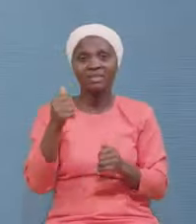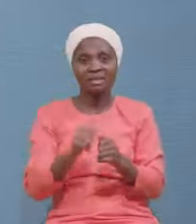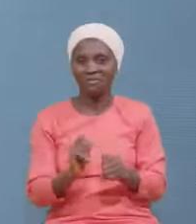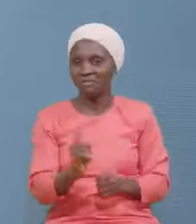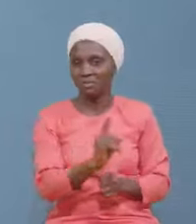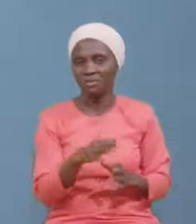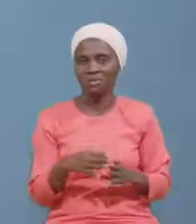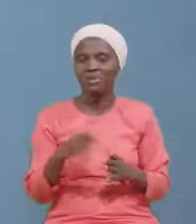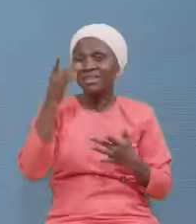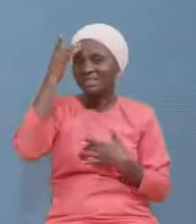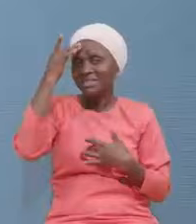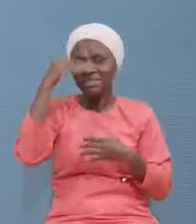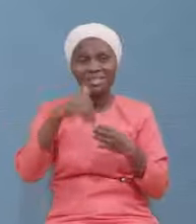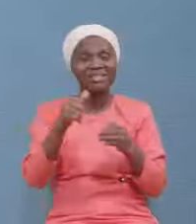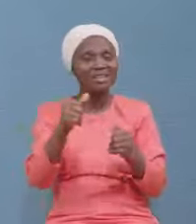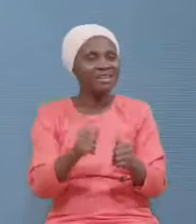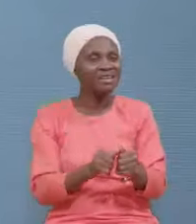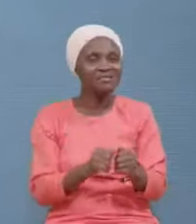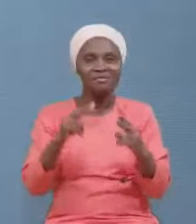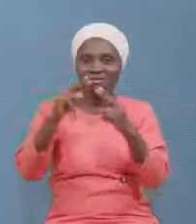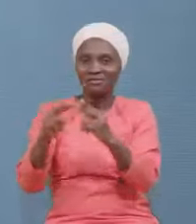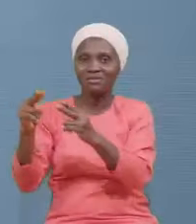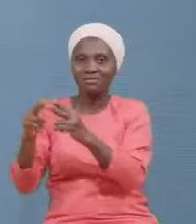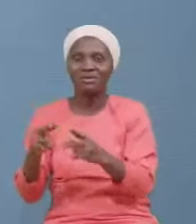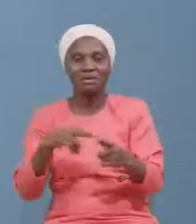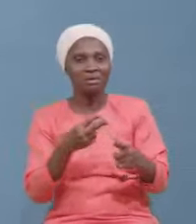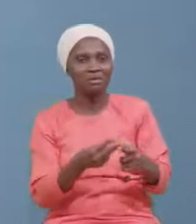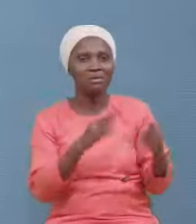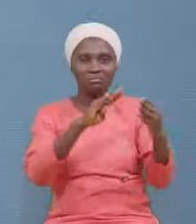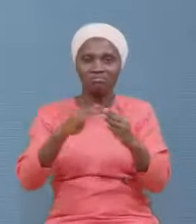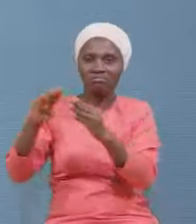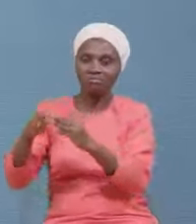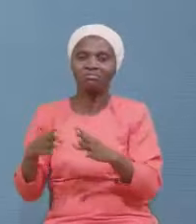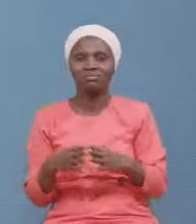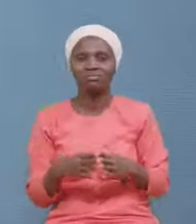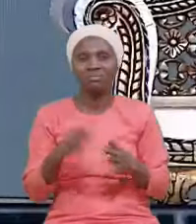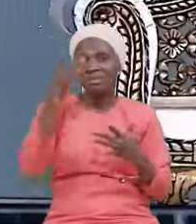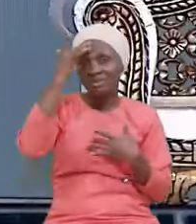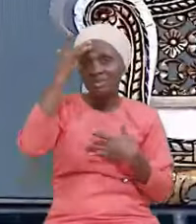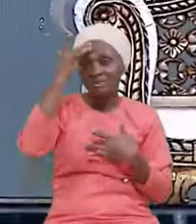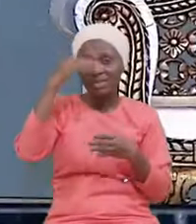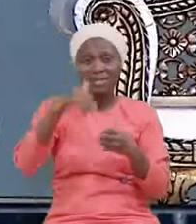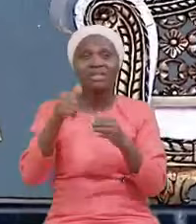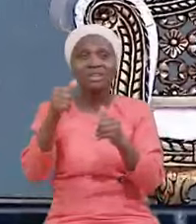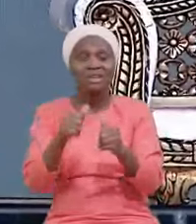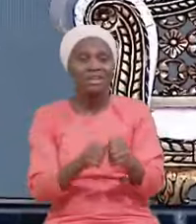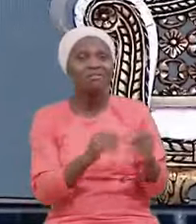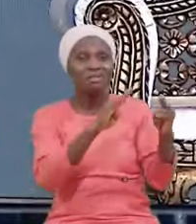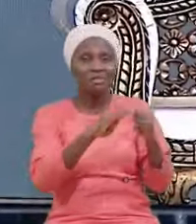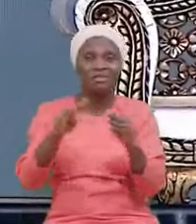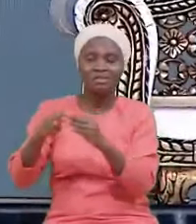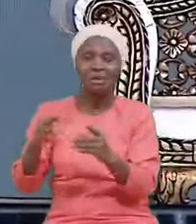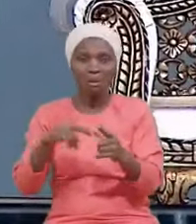undi. Sickness in every village or town. Prati gramallo nagarallo rogalu unnai. Sickness in every city or